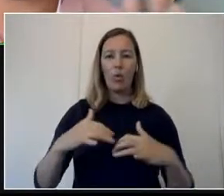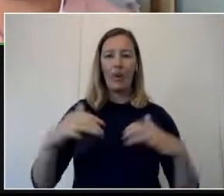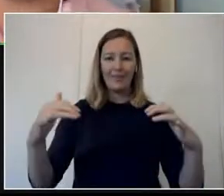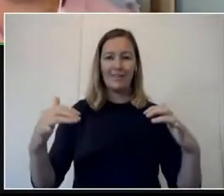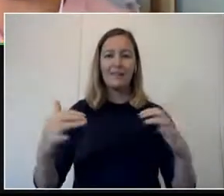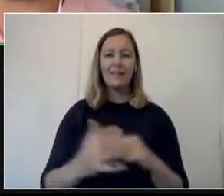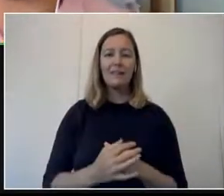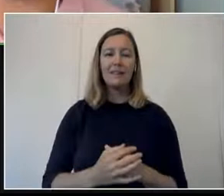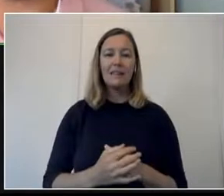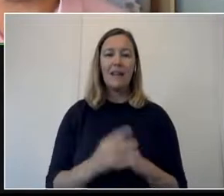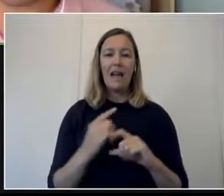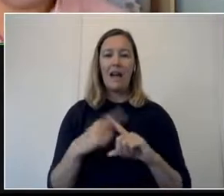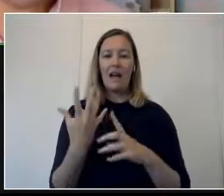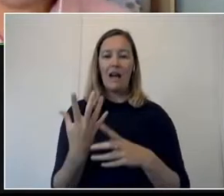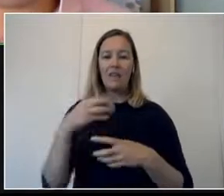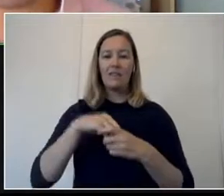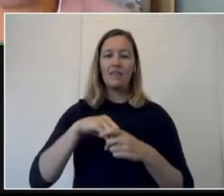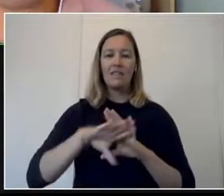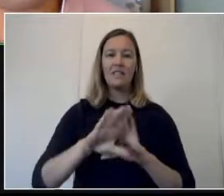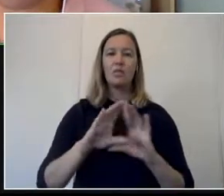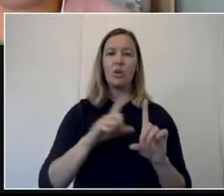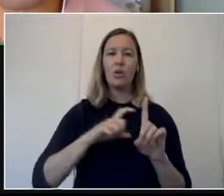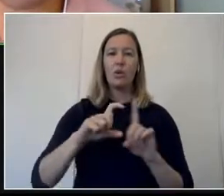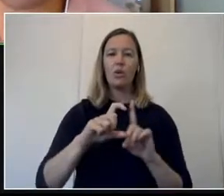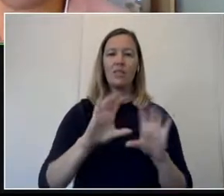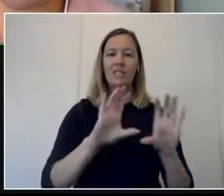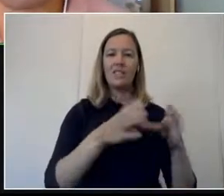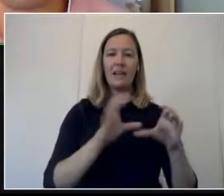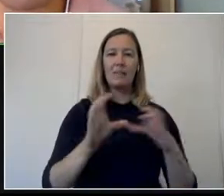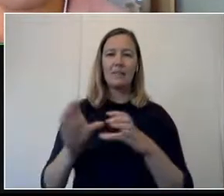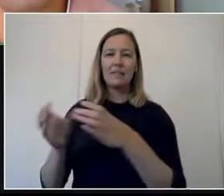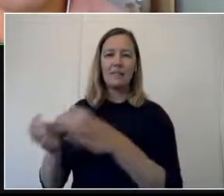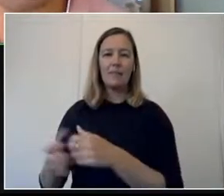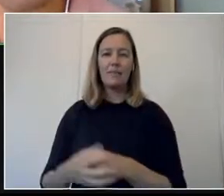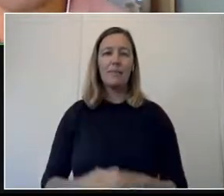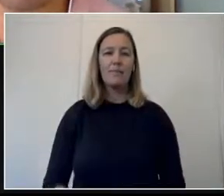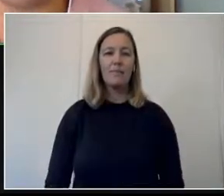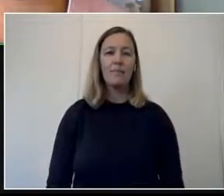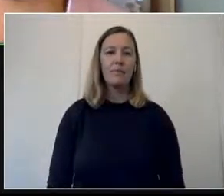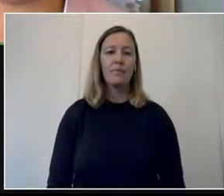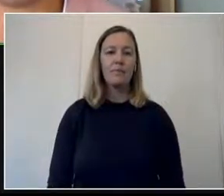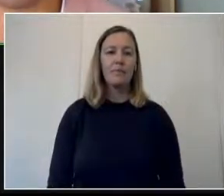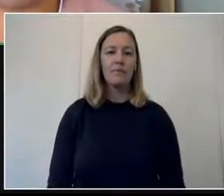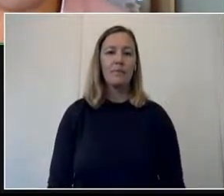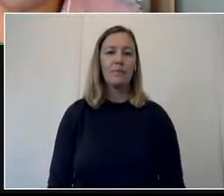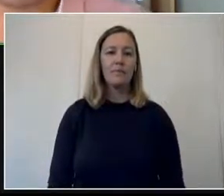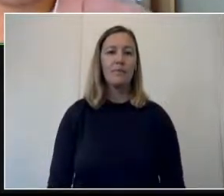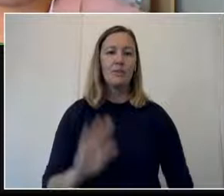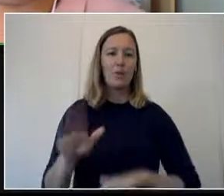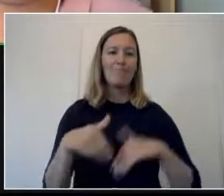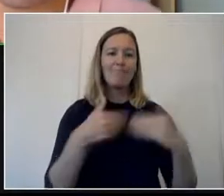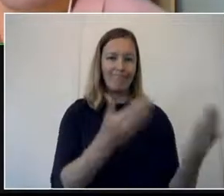within those culture segments, which I guess you'll be touching on in this next segment. So back over to you.